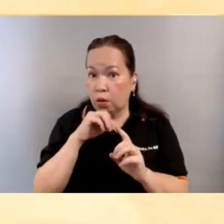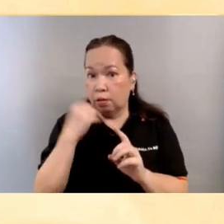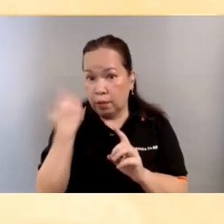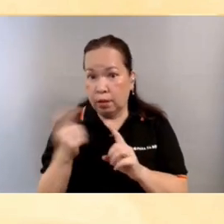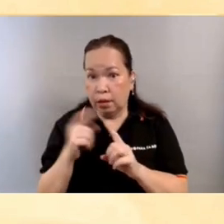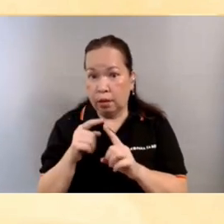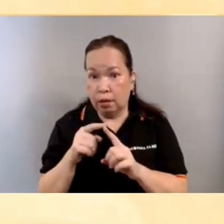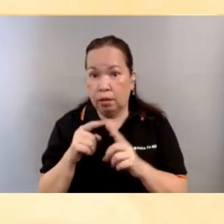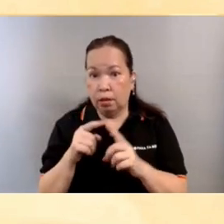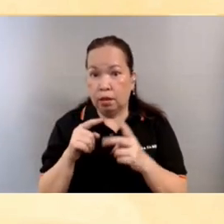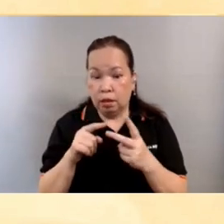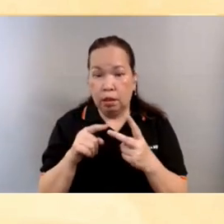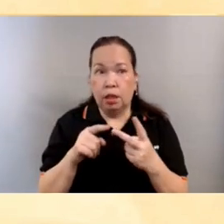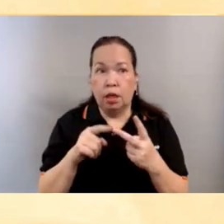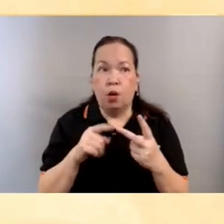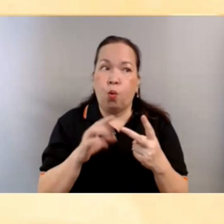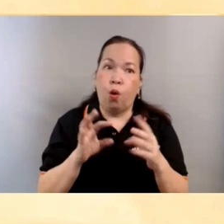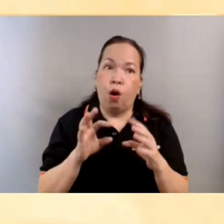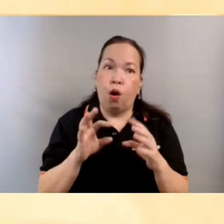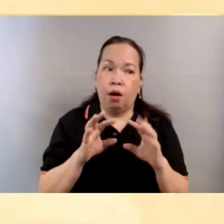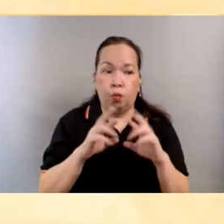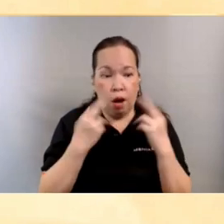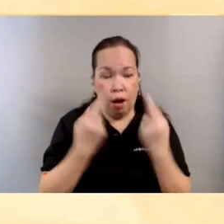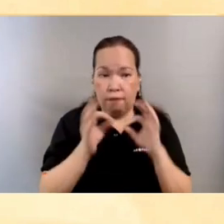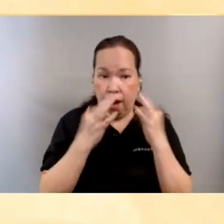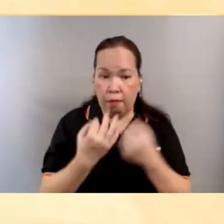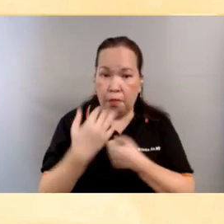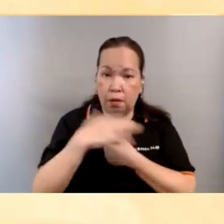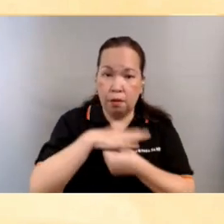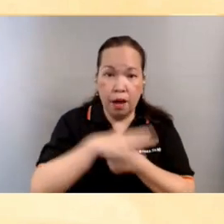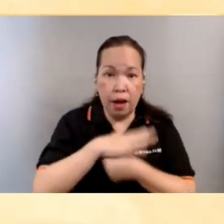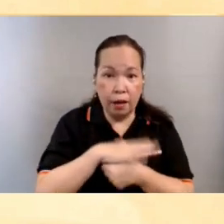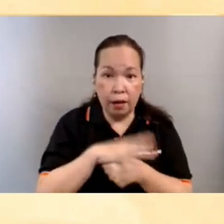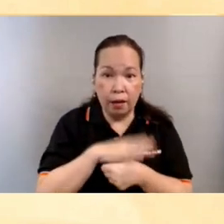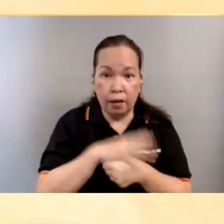years, different times of the year, etc., and you're